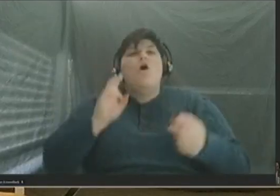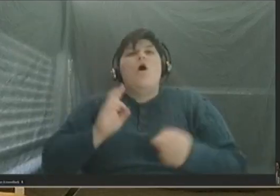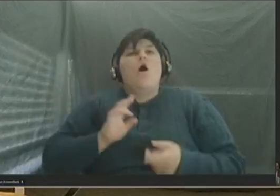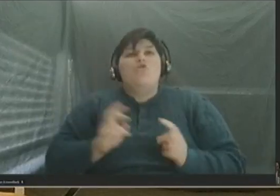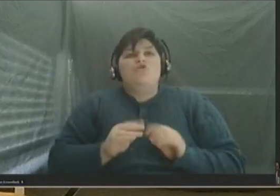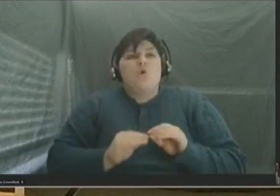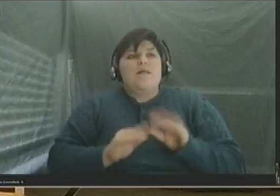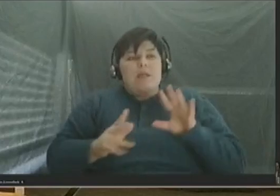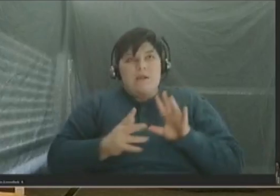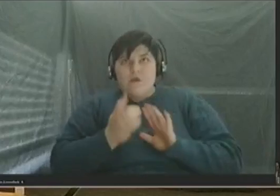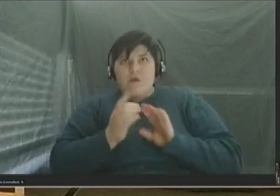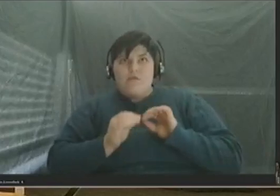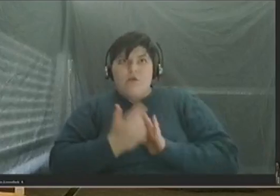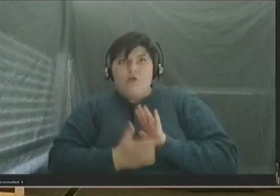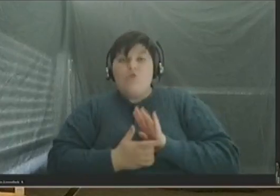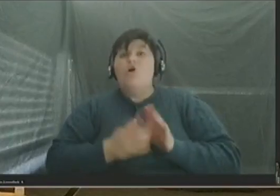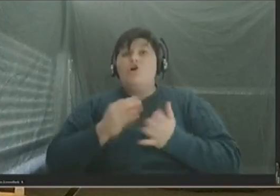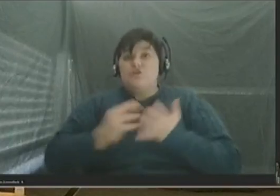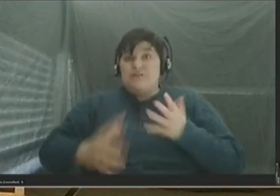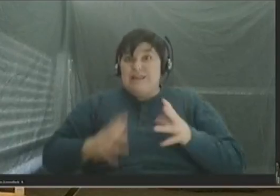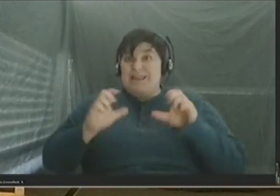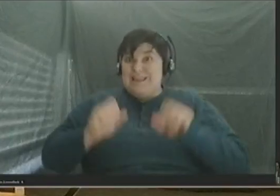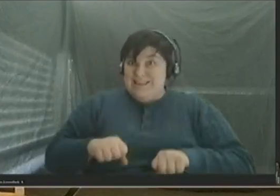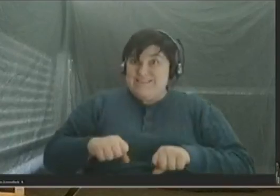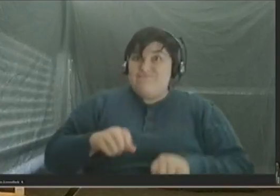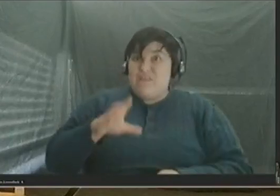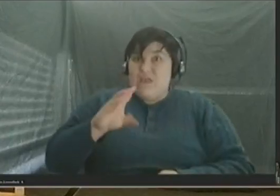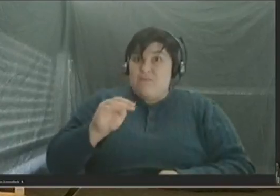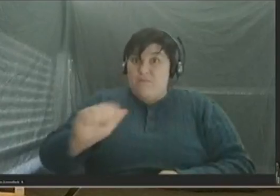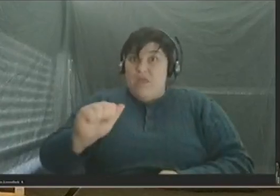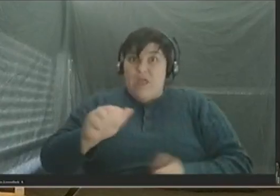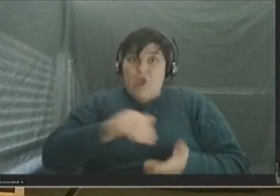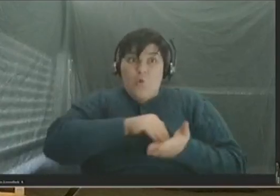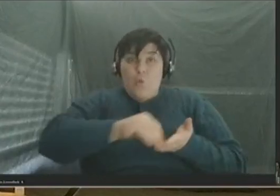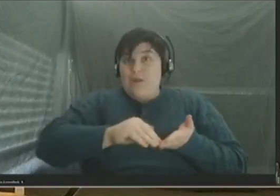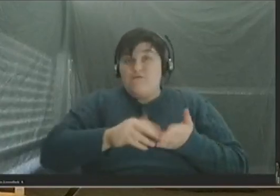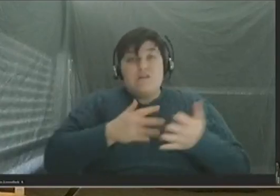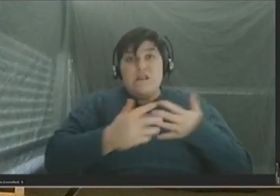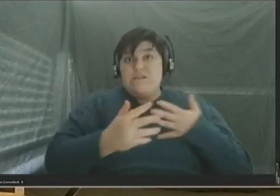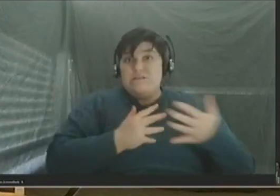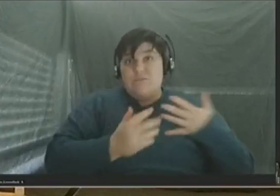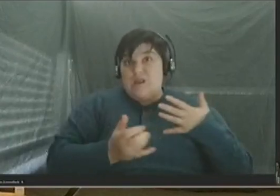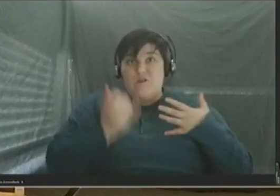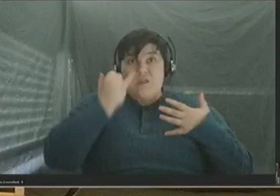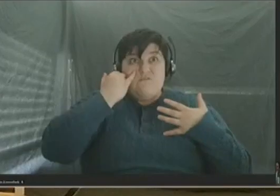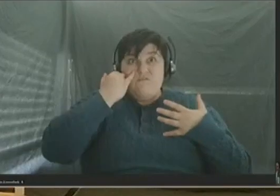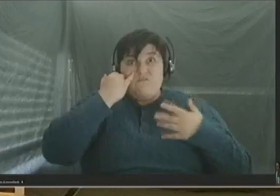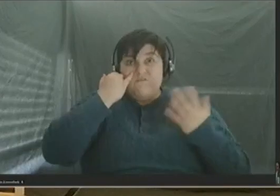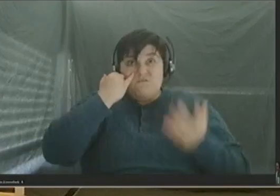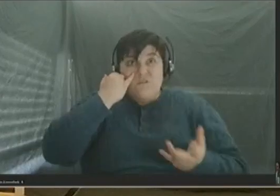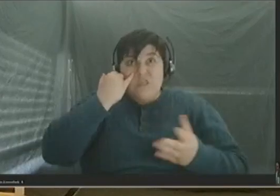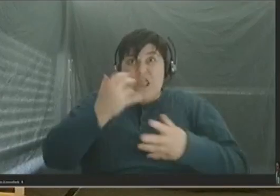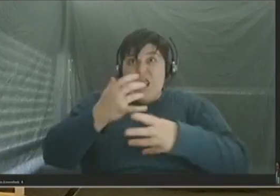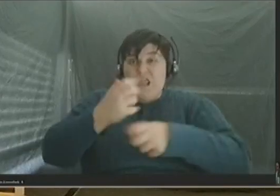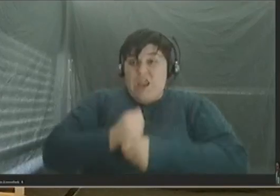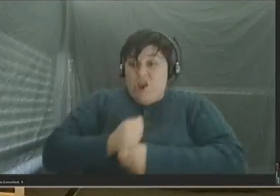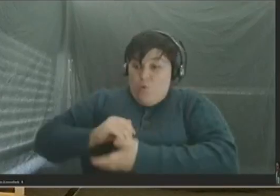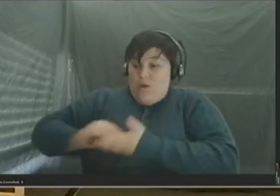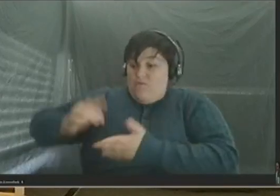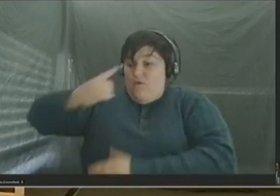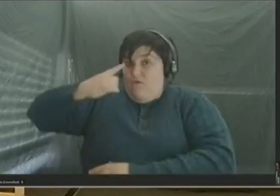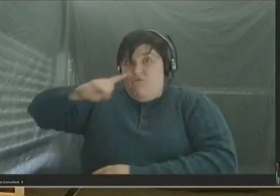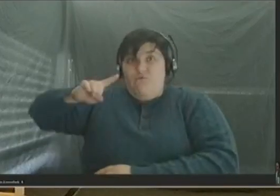a student may receive a master's degree waiver regardless of if they receive a waiver for